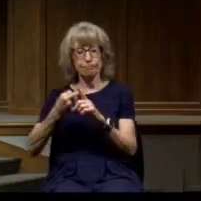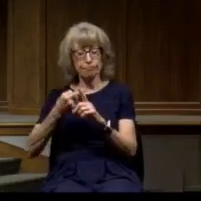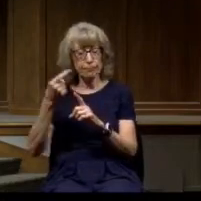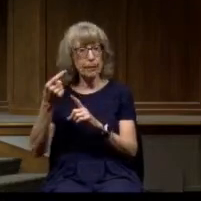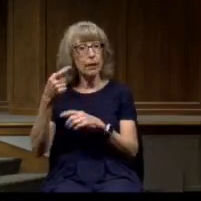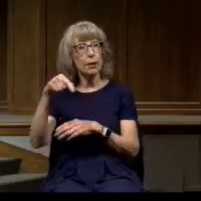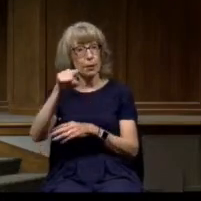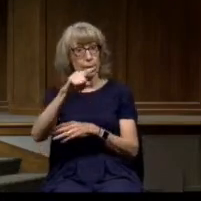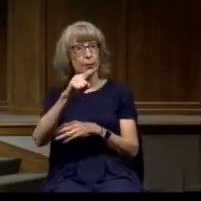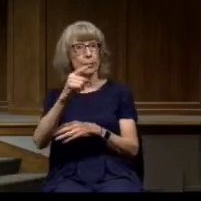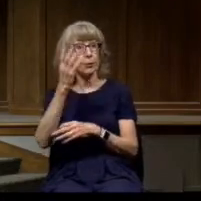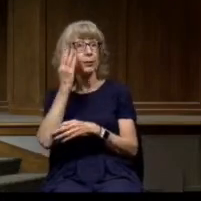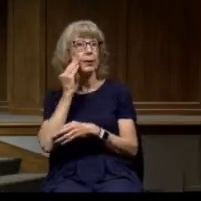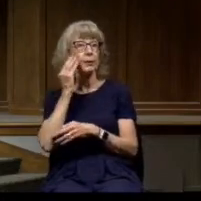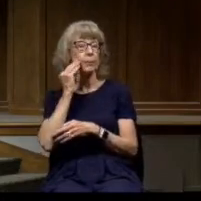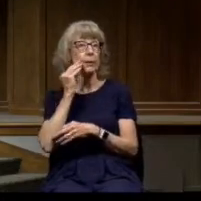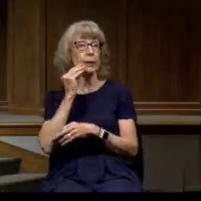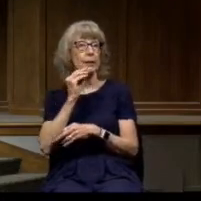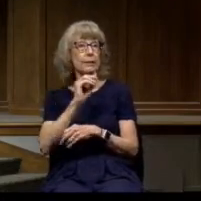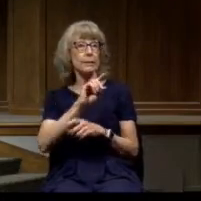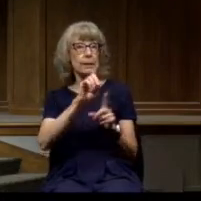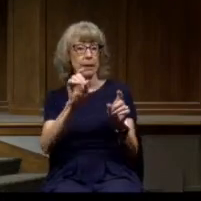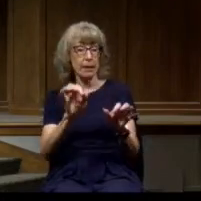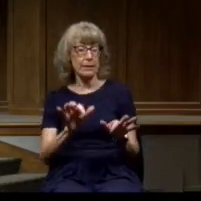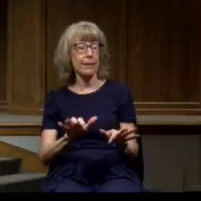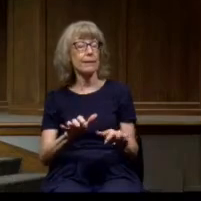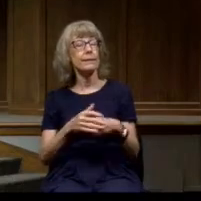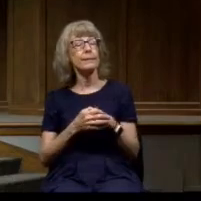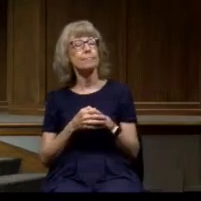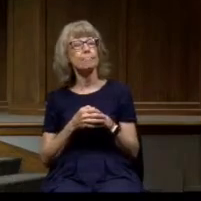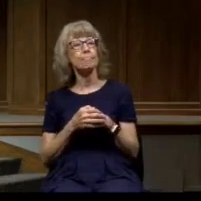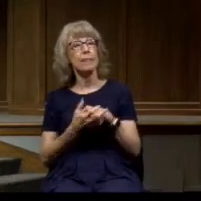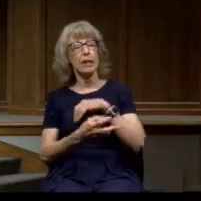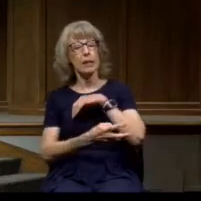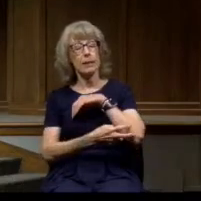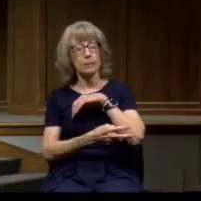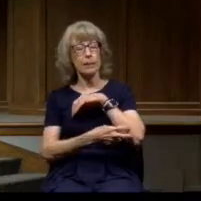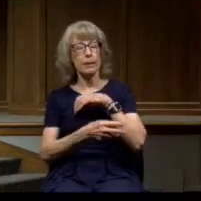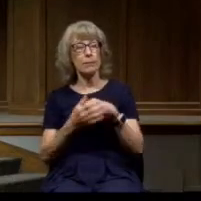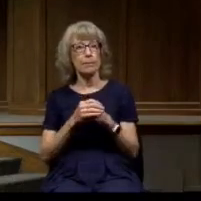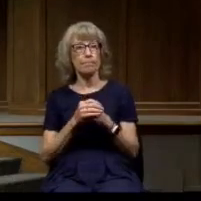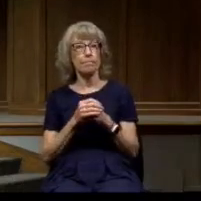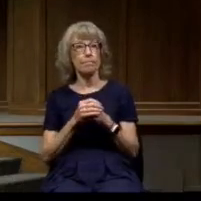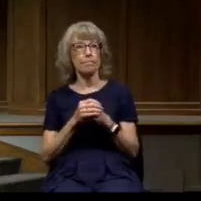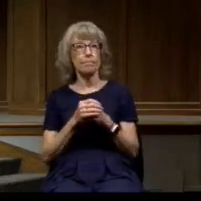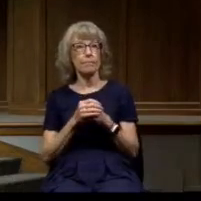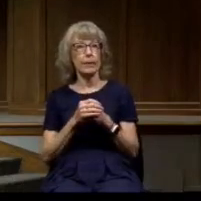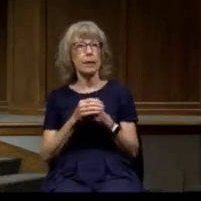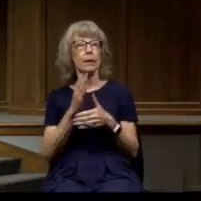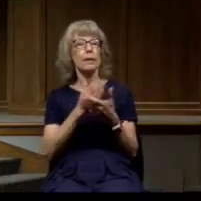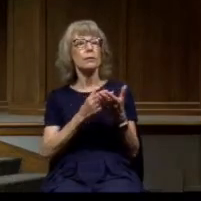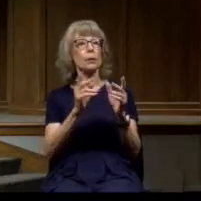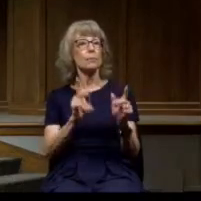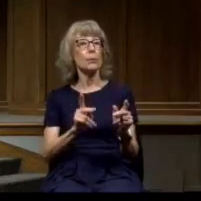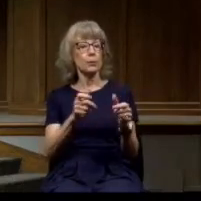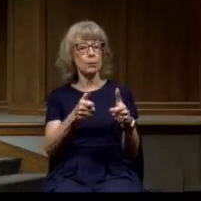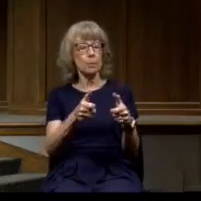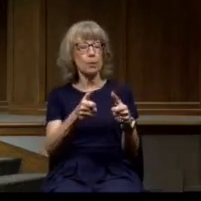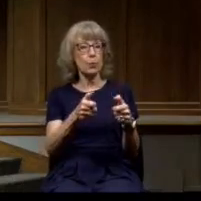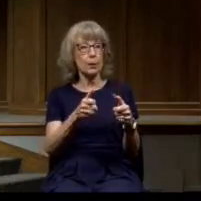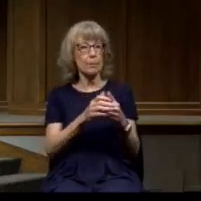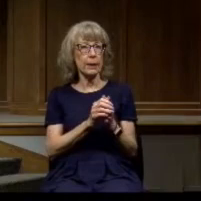be online. Somebody you know is going to post something, and you're going to read it, and you're going to think, what?